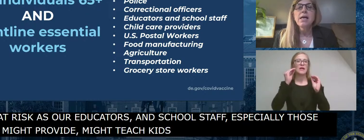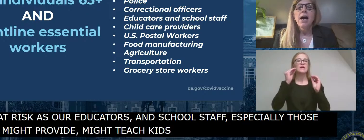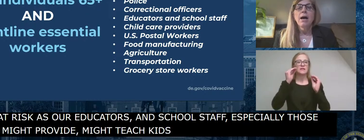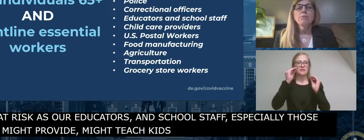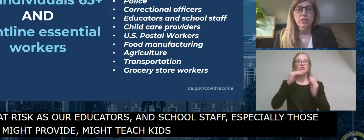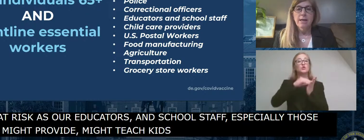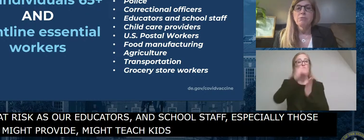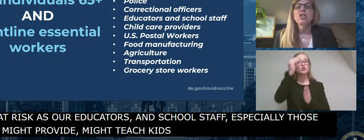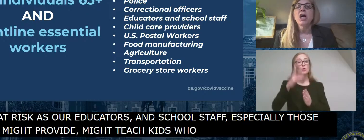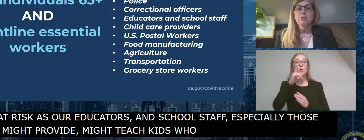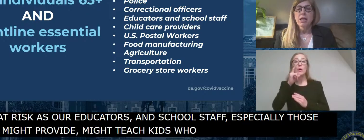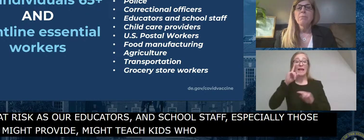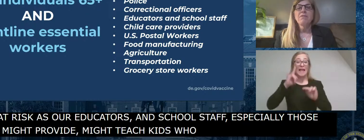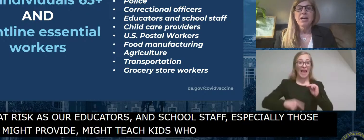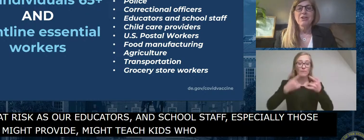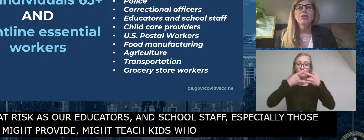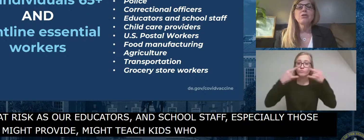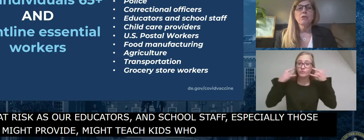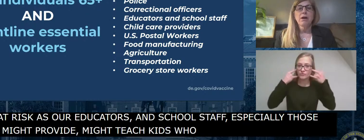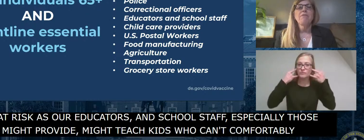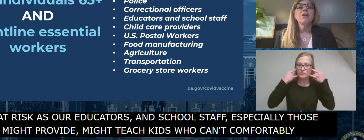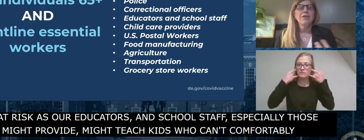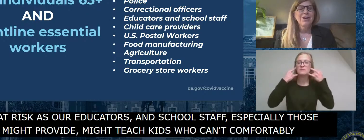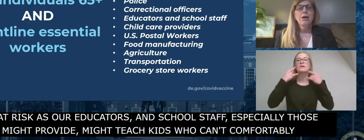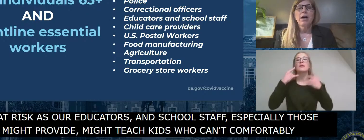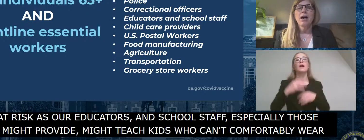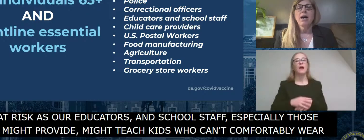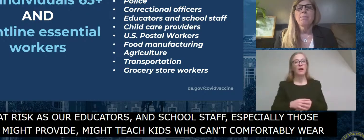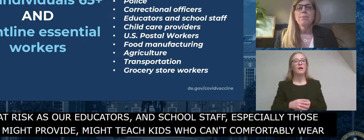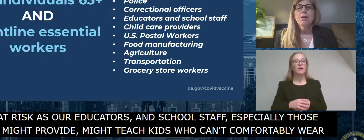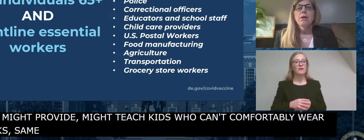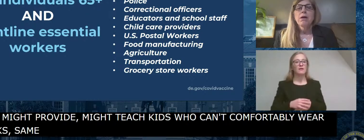masks. Same with childcare providers, who are often